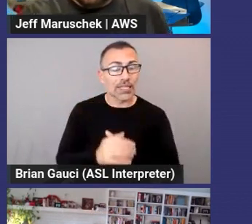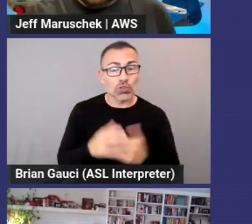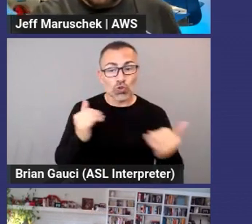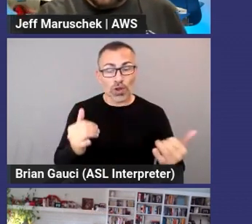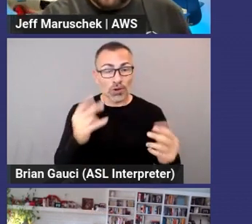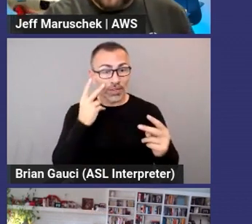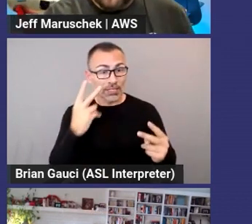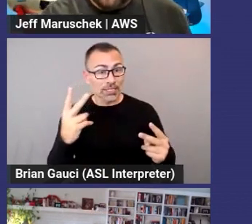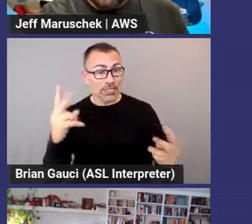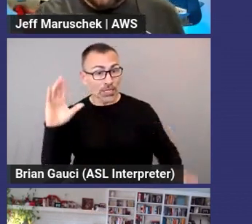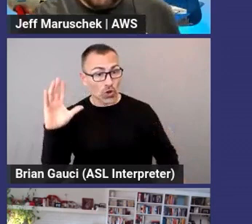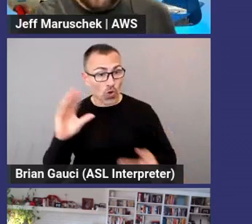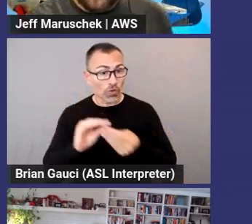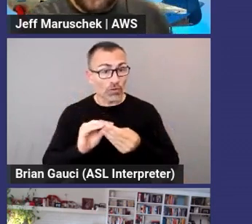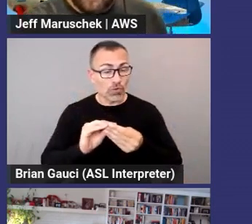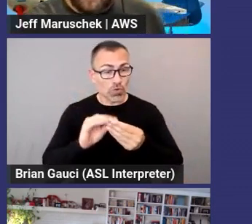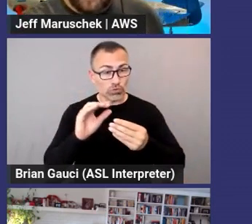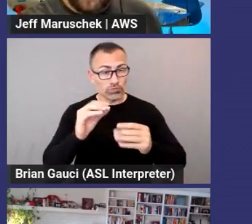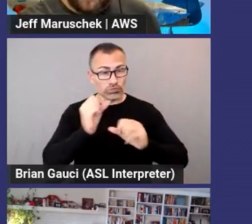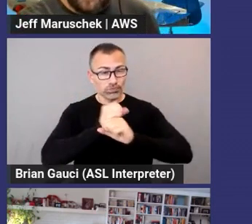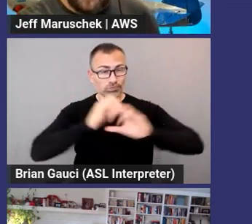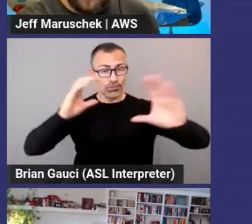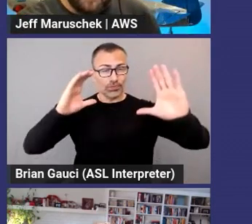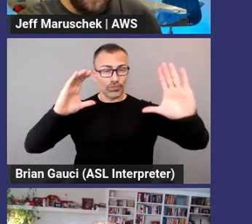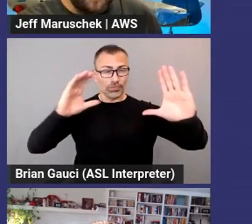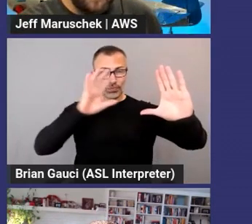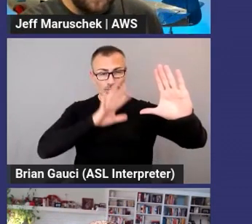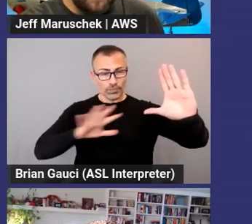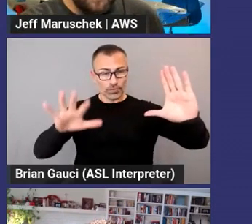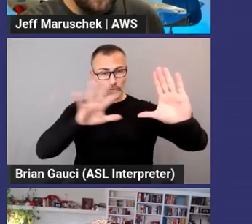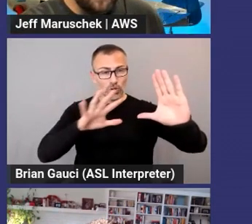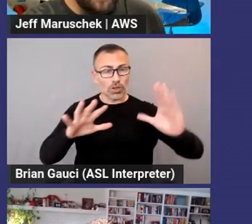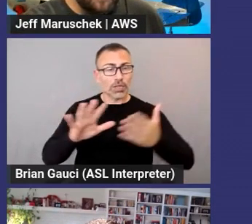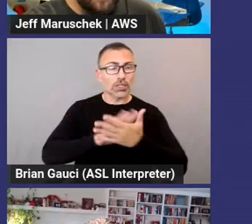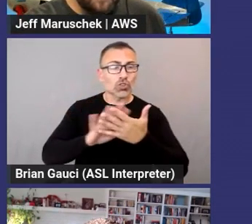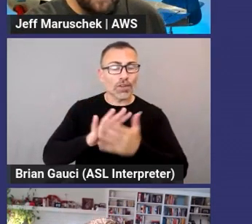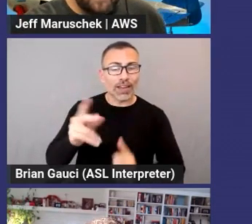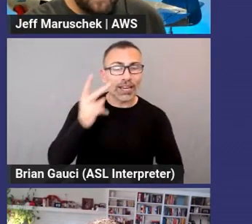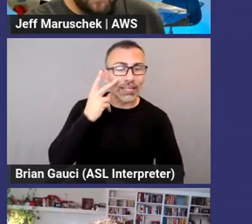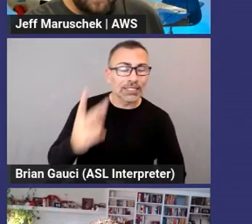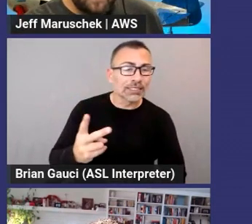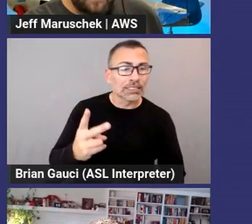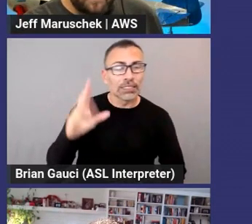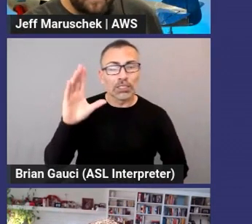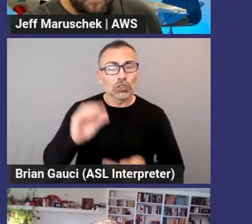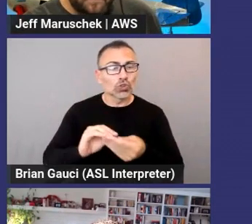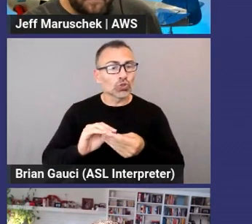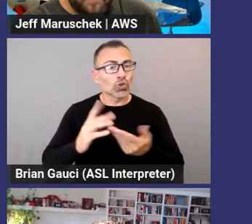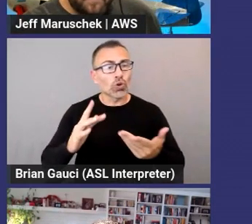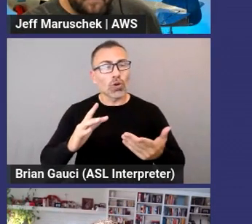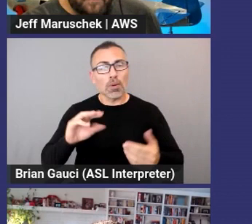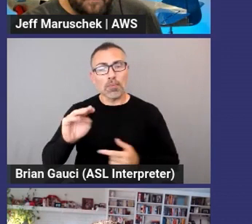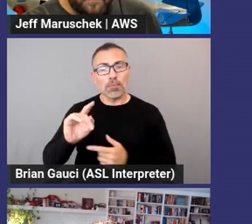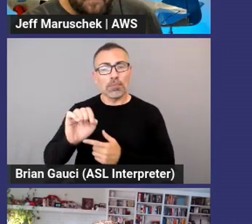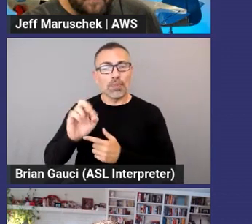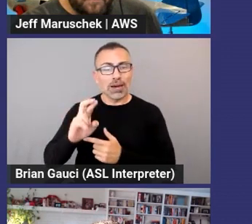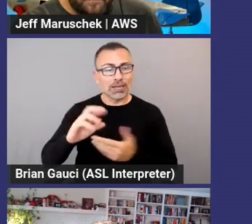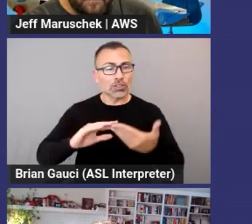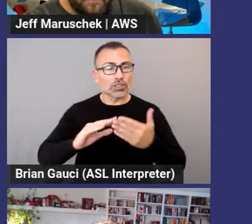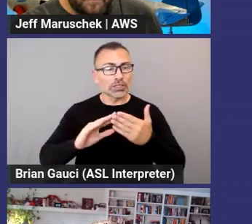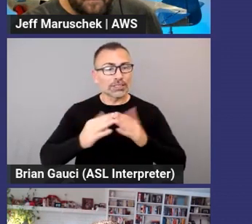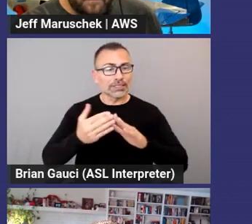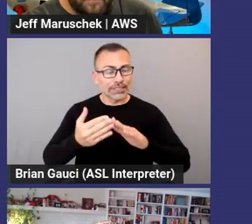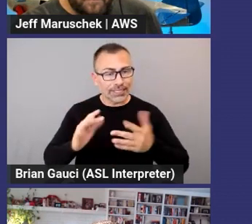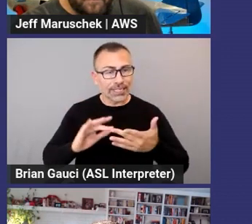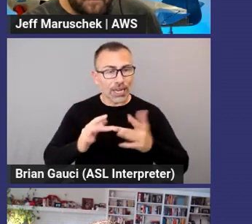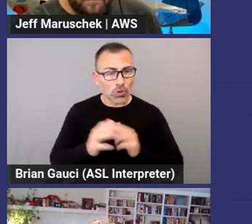traffic, and I can get a glimpse on my total monitored city networks. What would it take for me to monitor 100% of traffic?